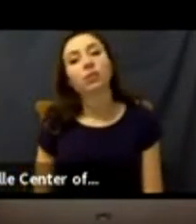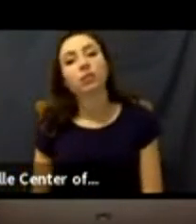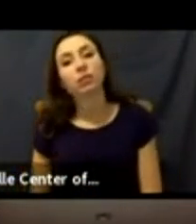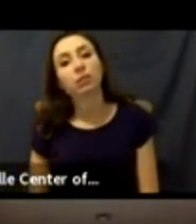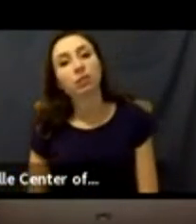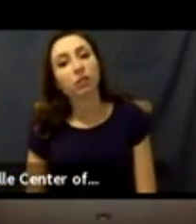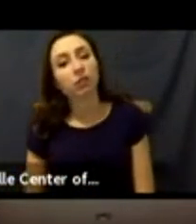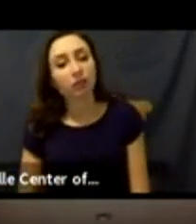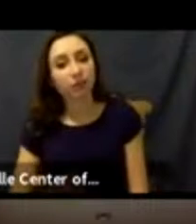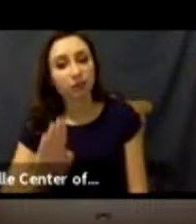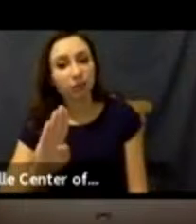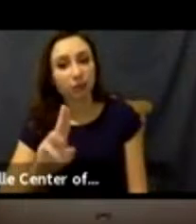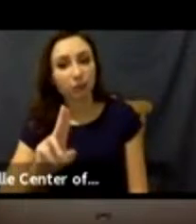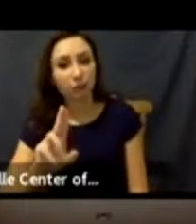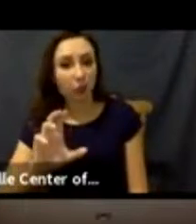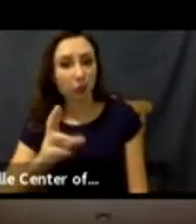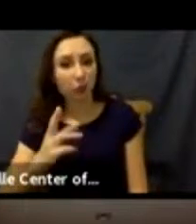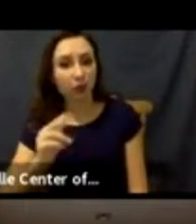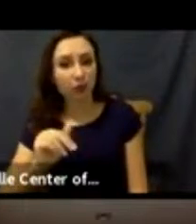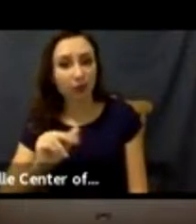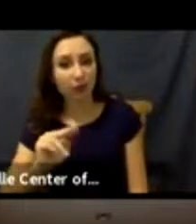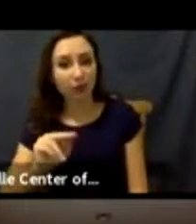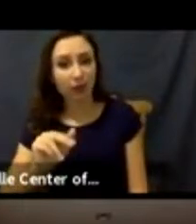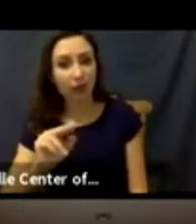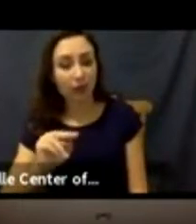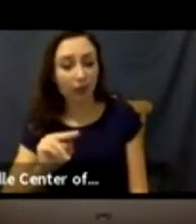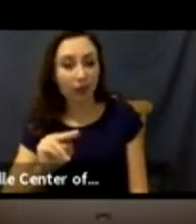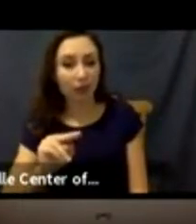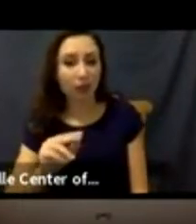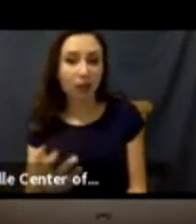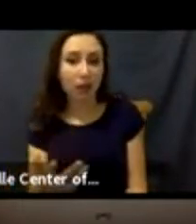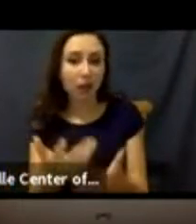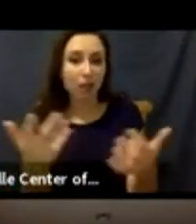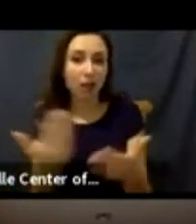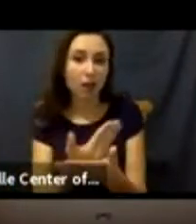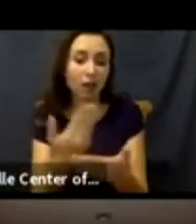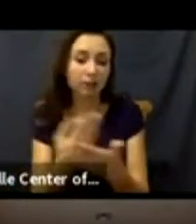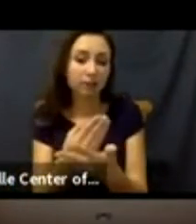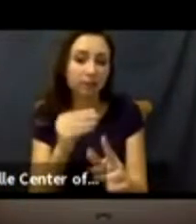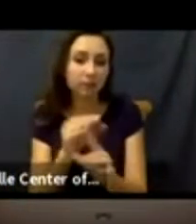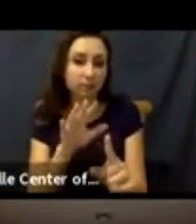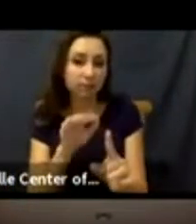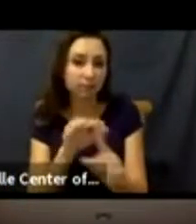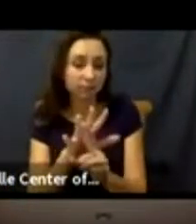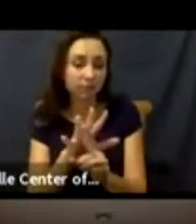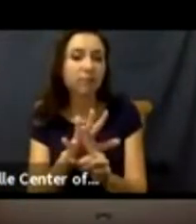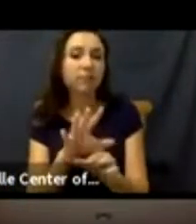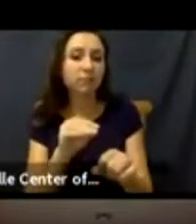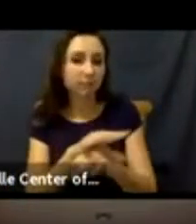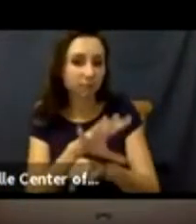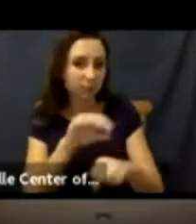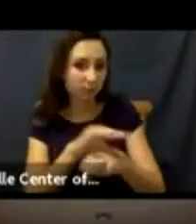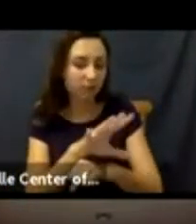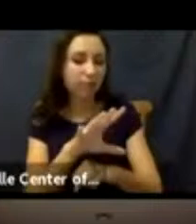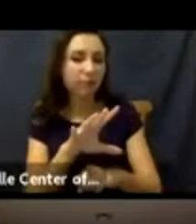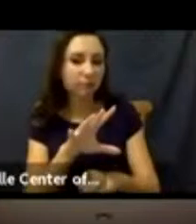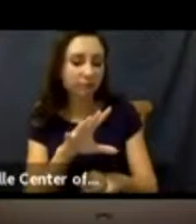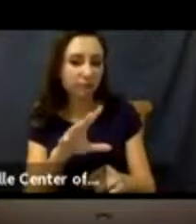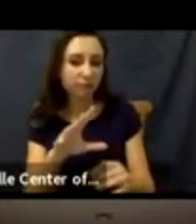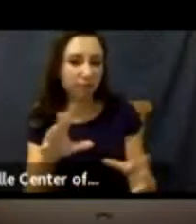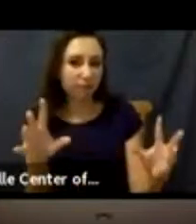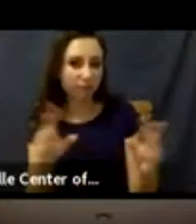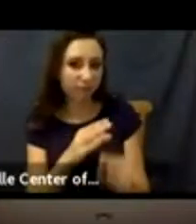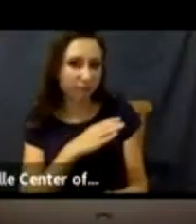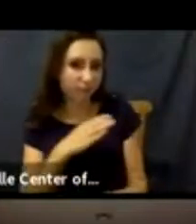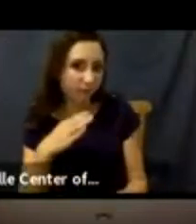A lot of the new advisory committee, how it's going to function and how it'll work is yet to